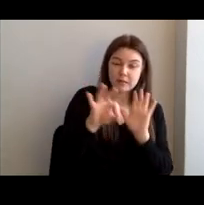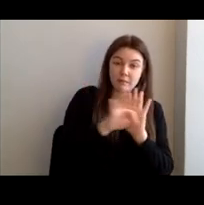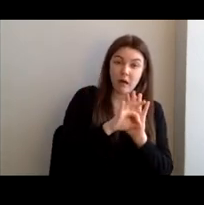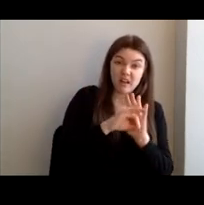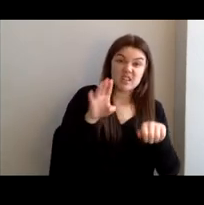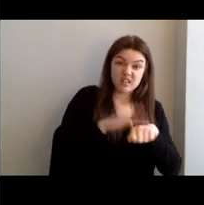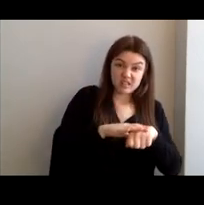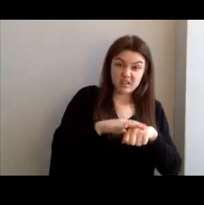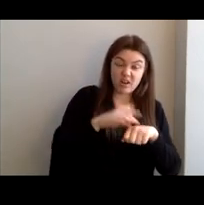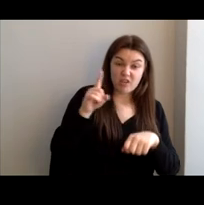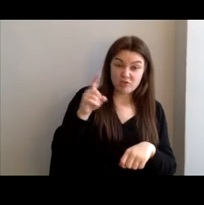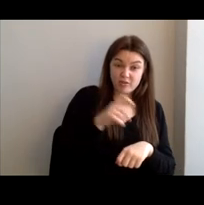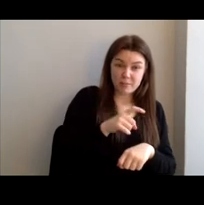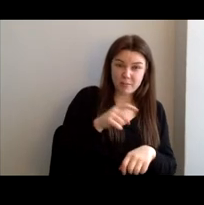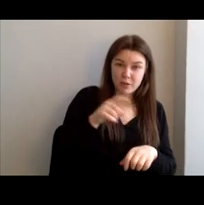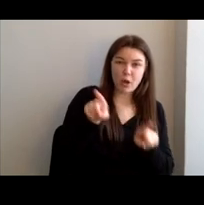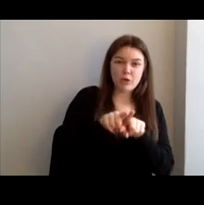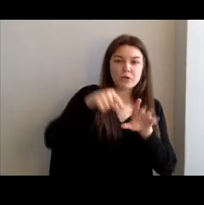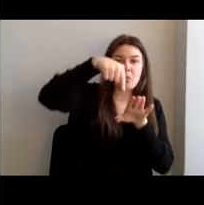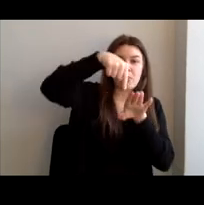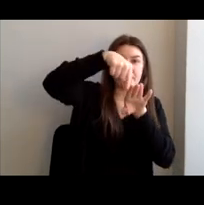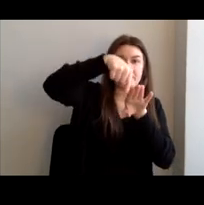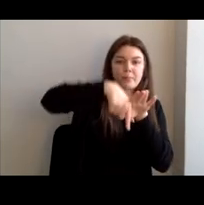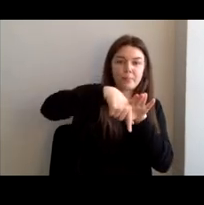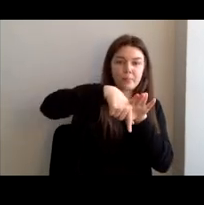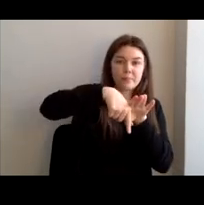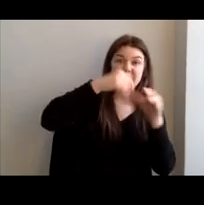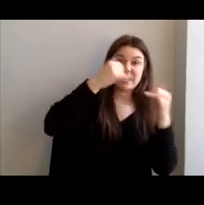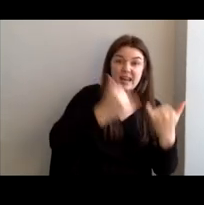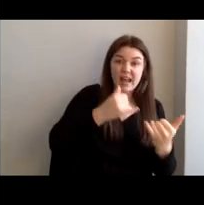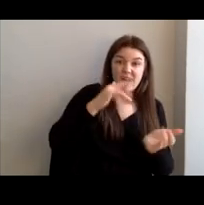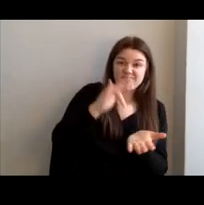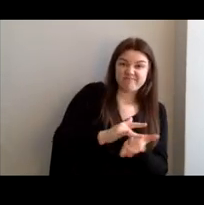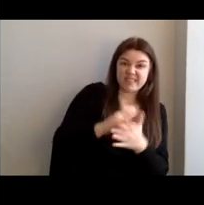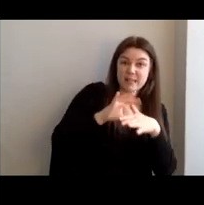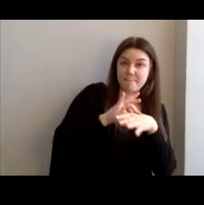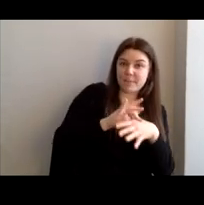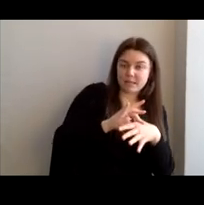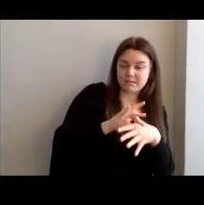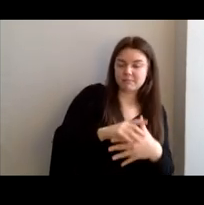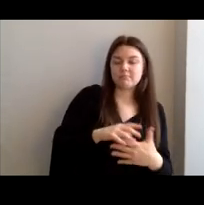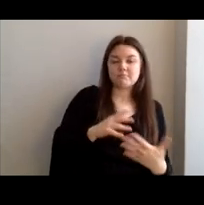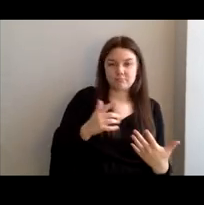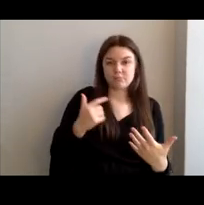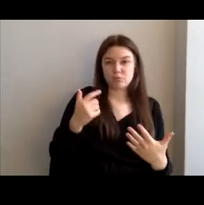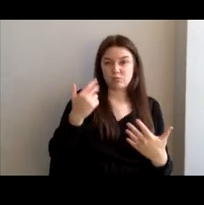has penetrated and it's on the meat of the shrimp. So we